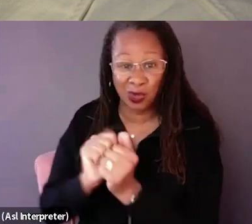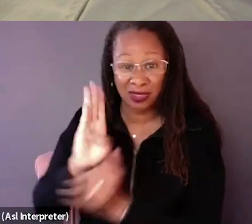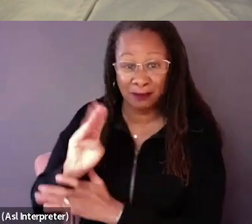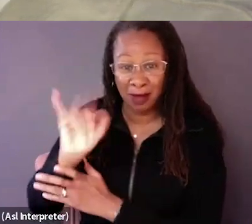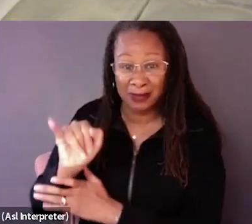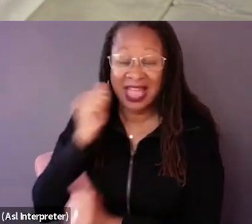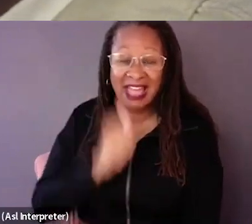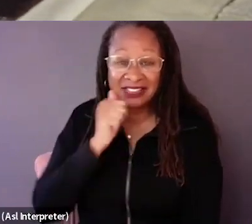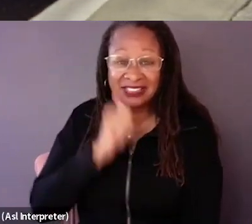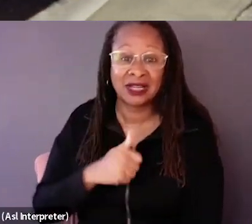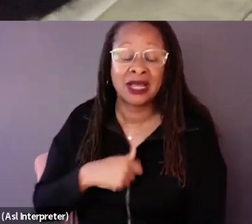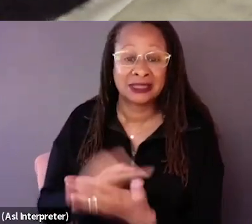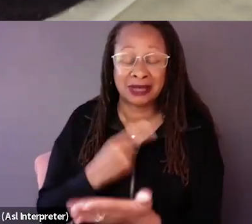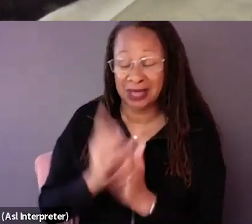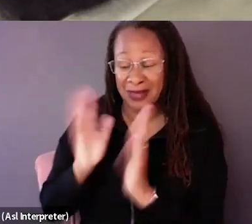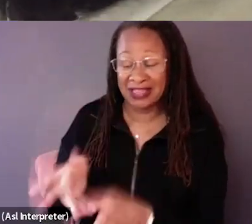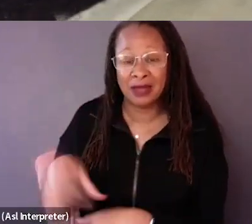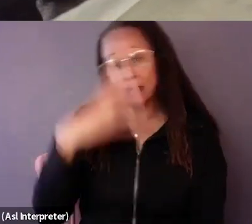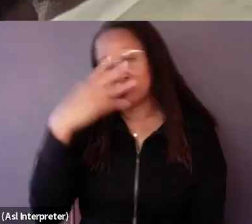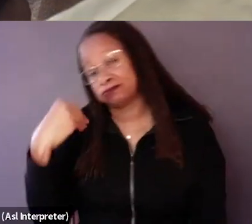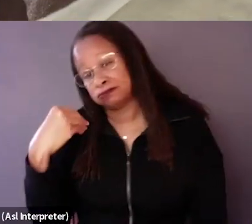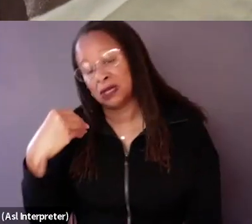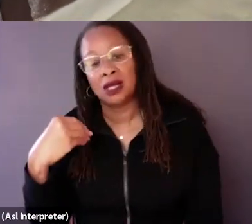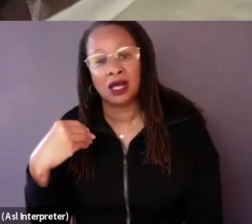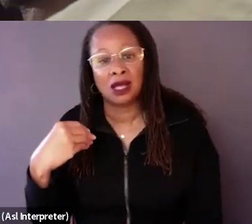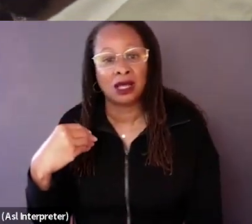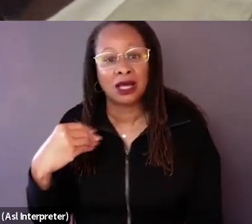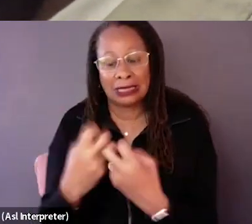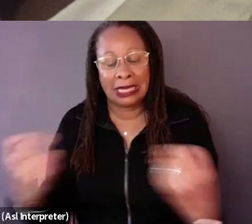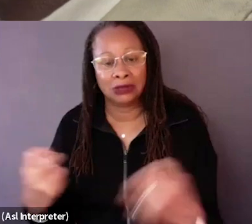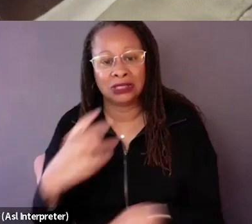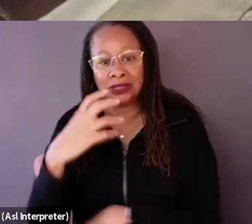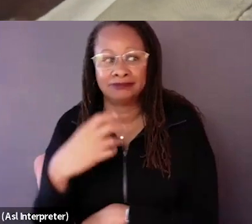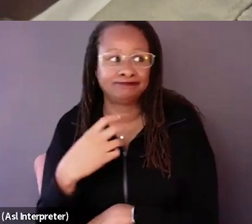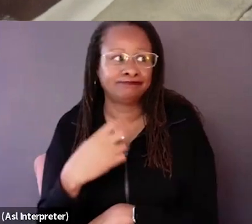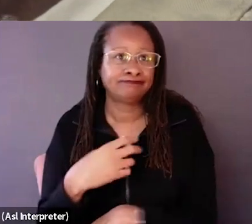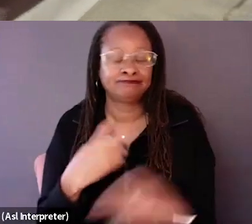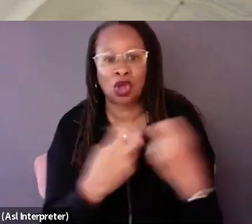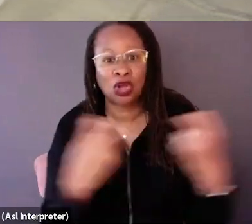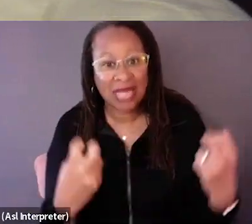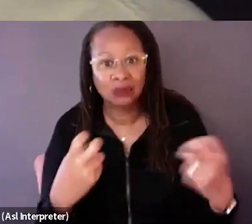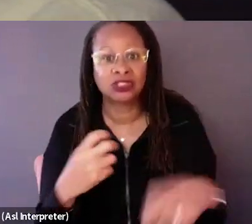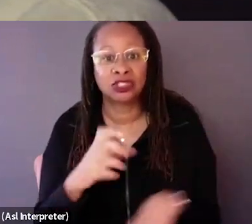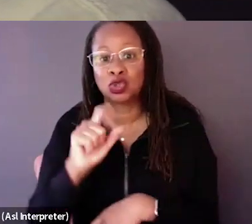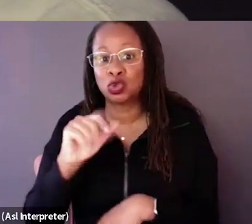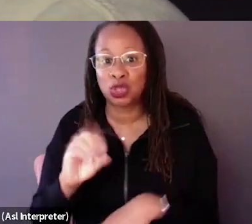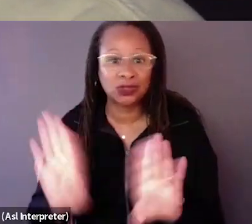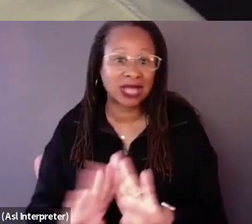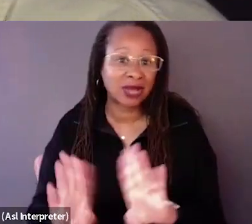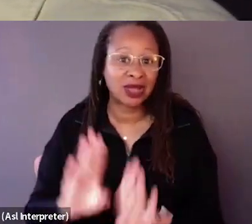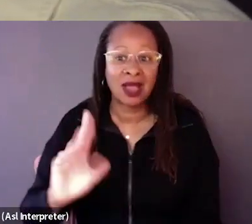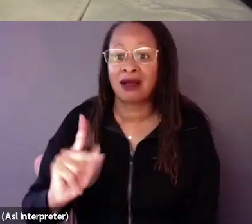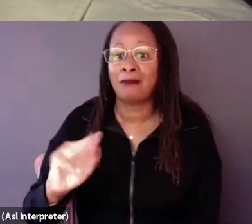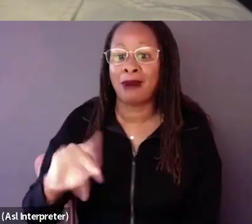the violence that happens there all the time and yet not overwhelming an audience. So, of course, in the 6